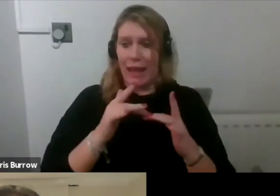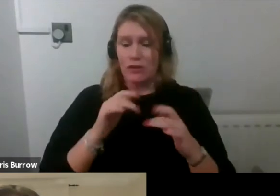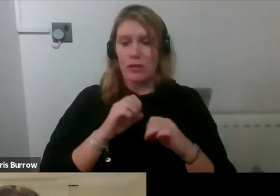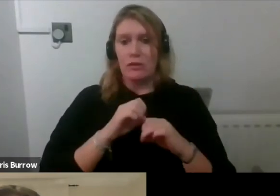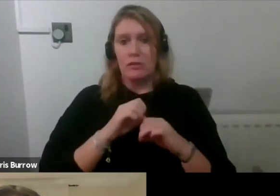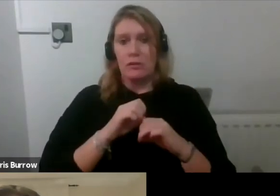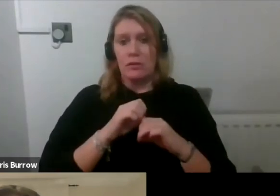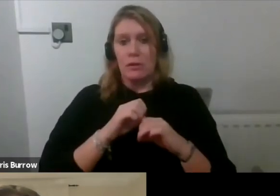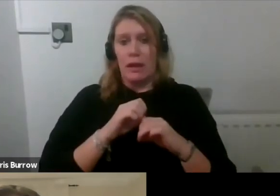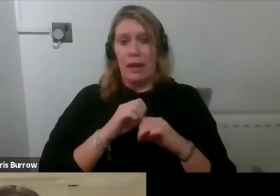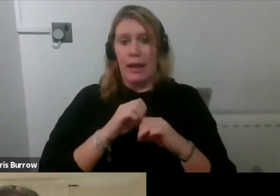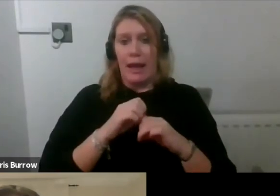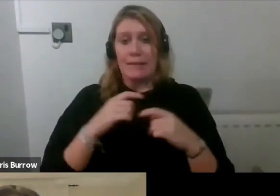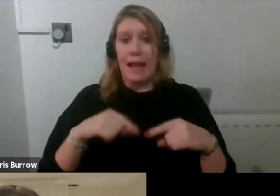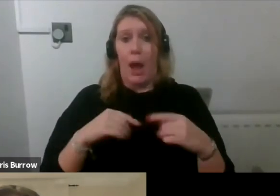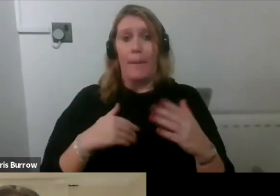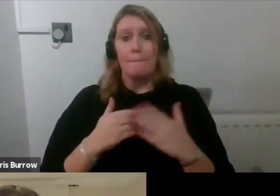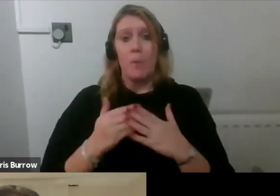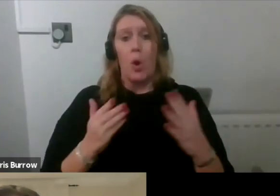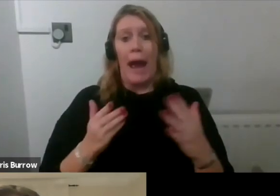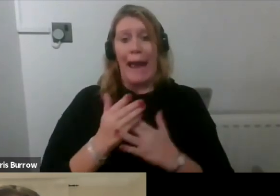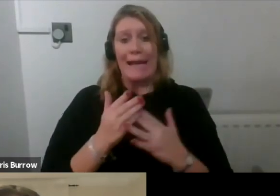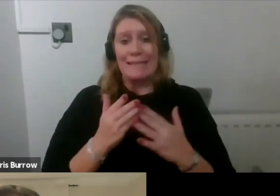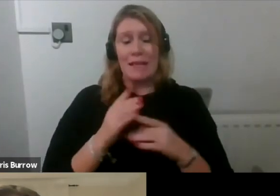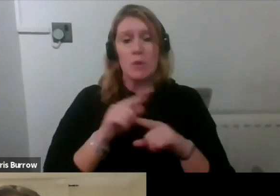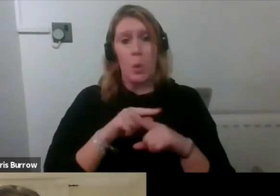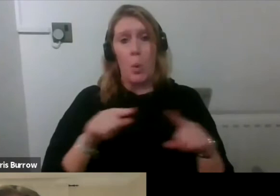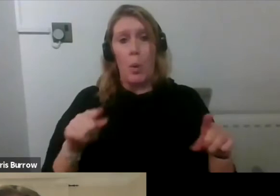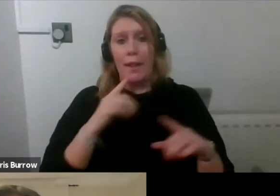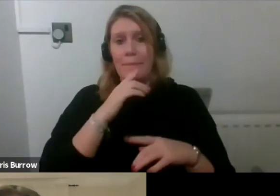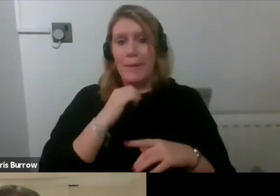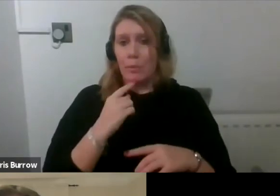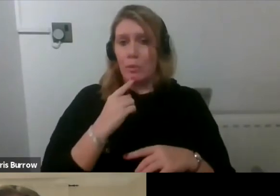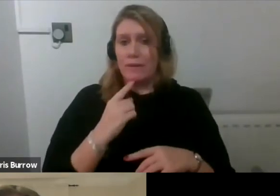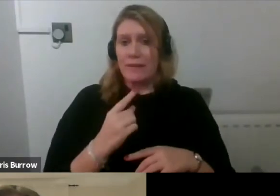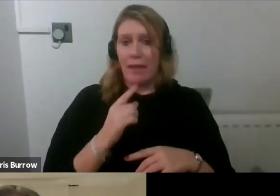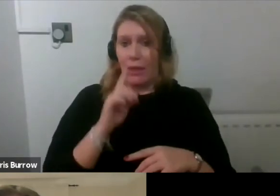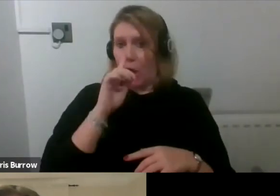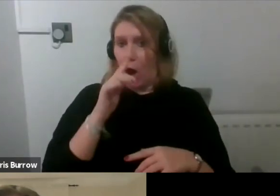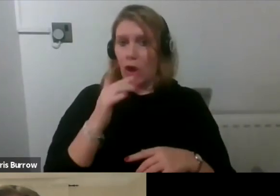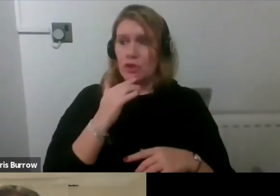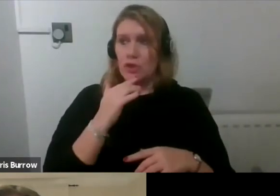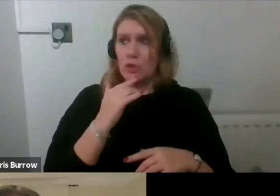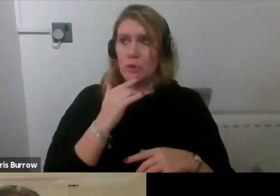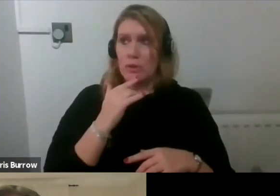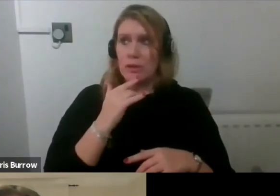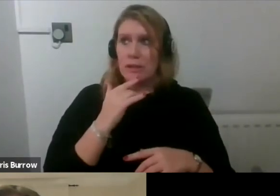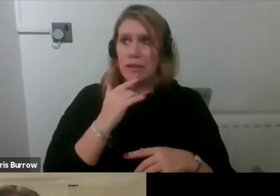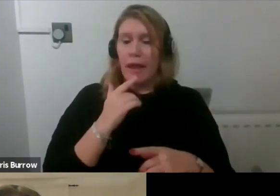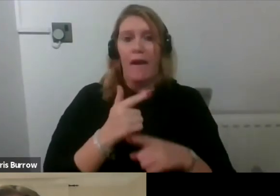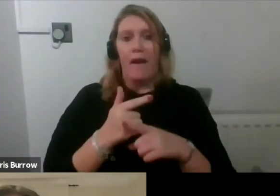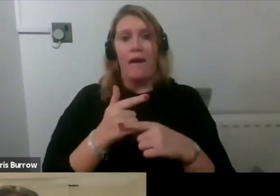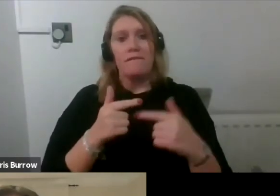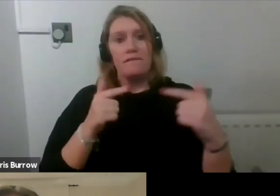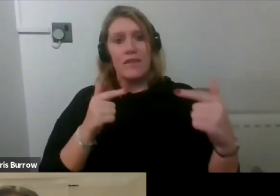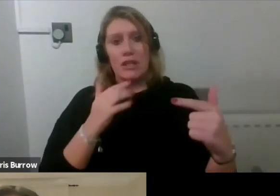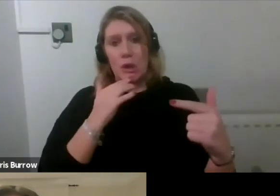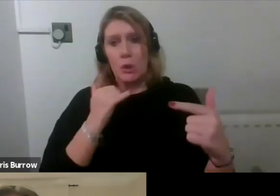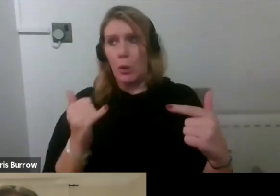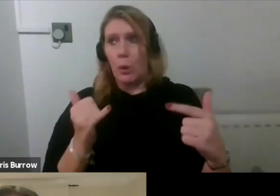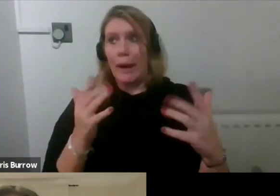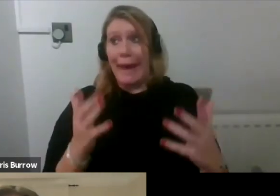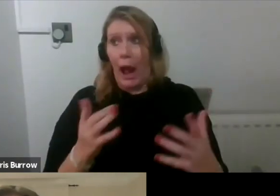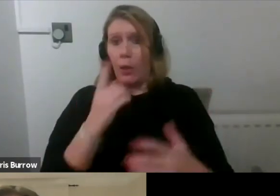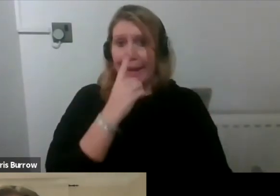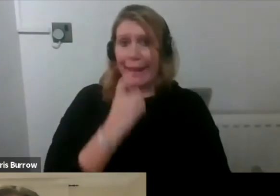more access. All of the people who've said to me they couldn't make a video call because I can't make voice calls, suddenly they